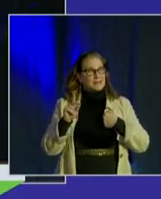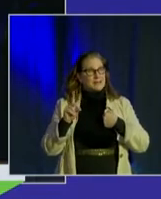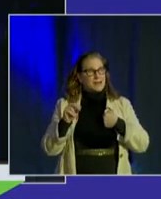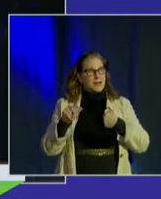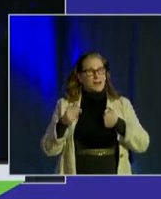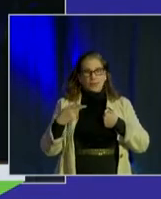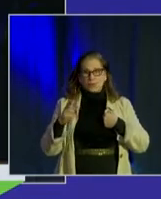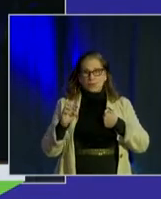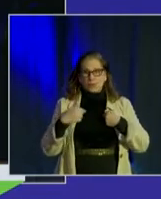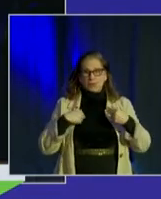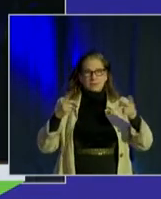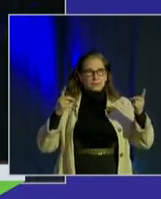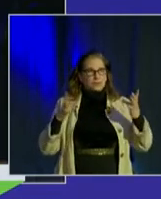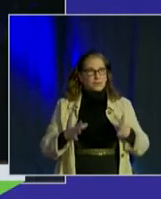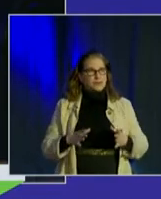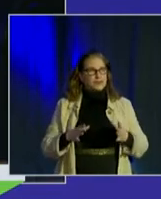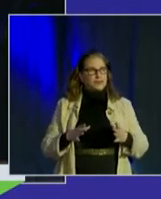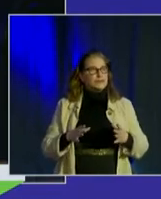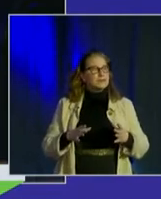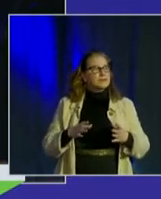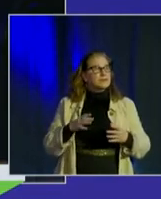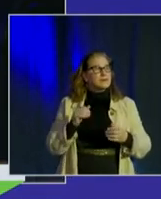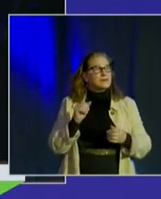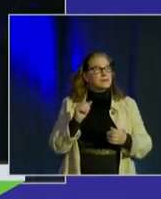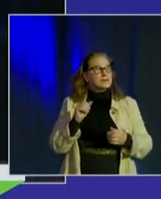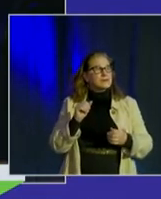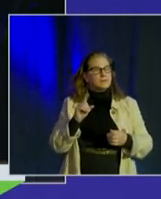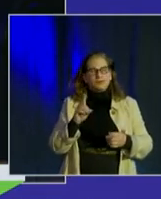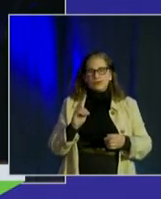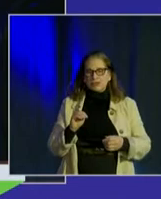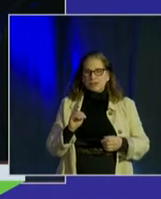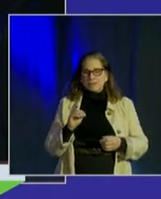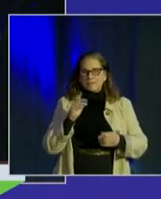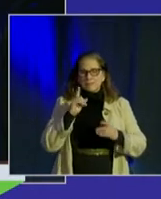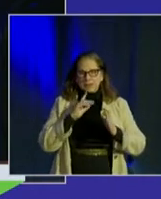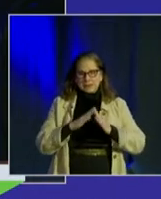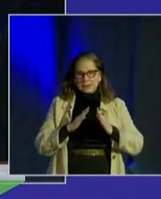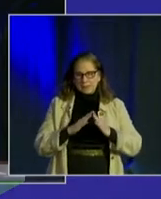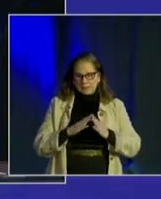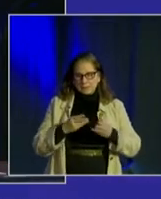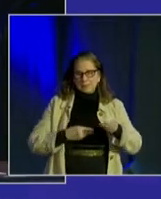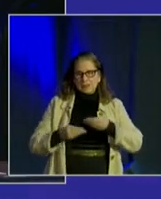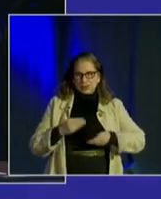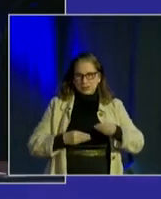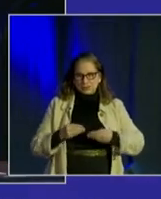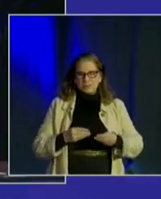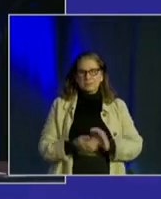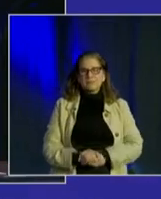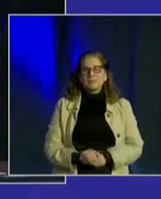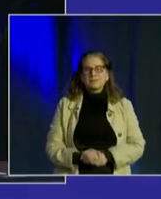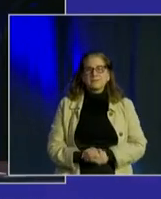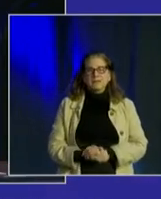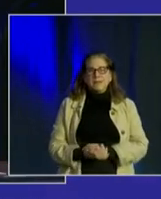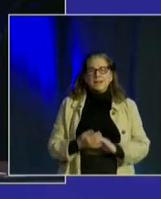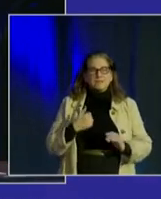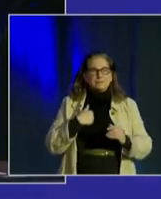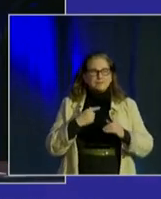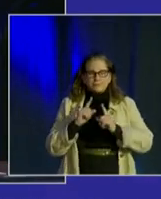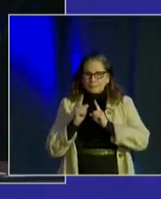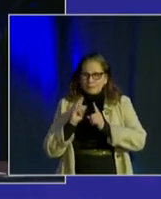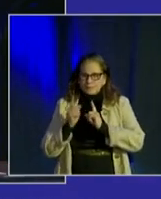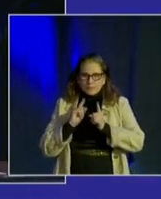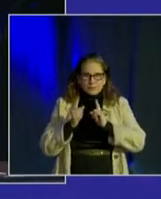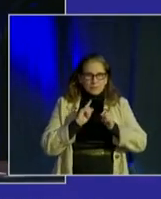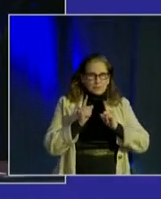budget. So this is my 7th budget engagement forum, and I can tell you with firsthand experience that we use your feedback to help shape the